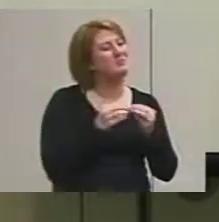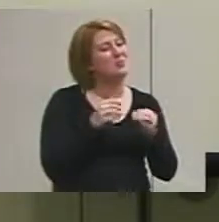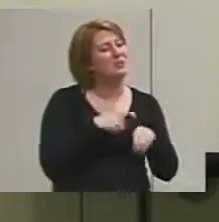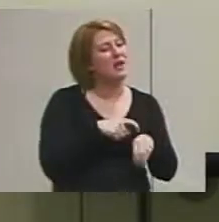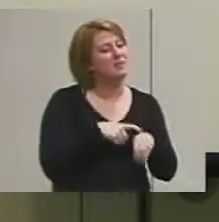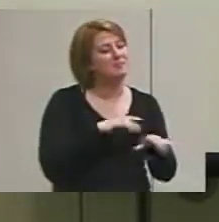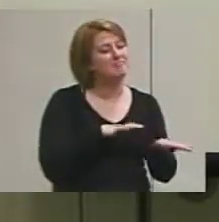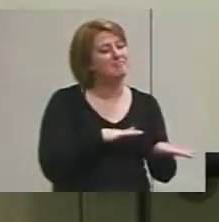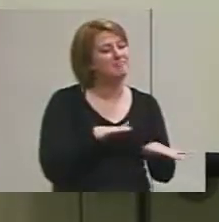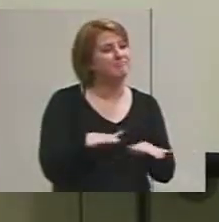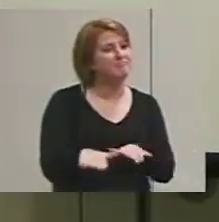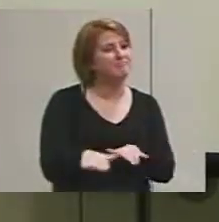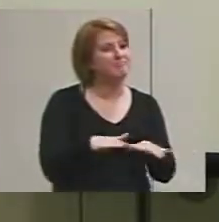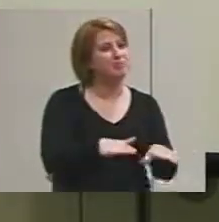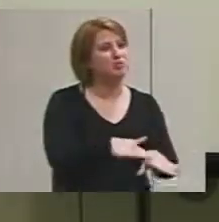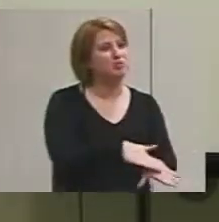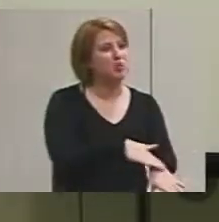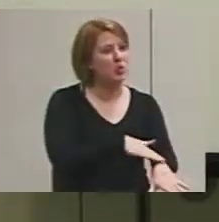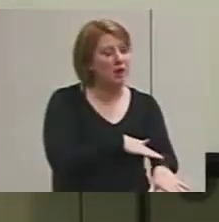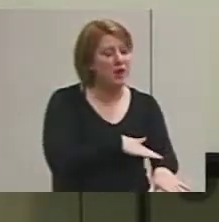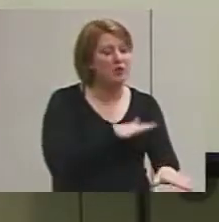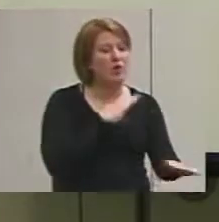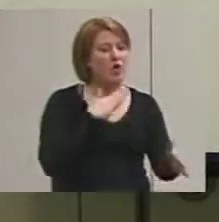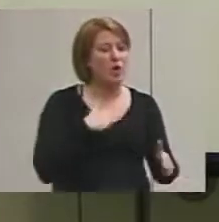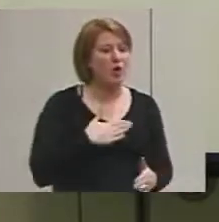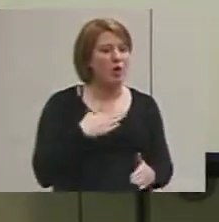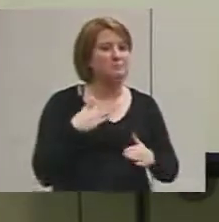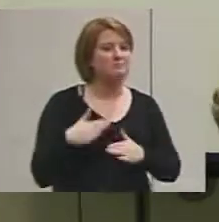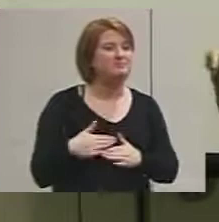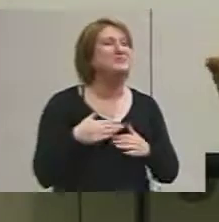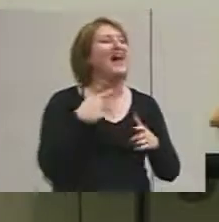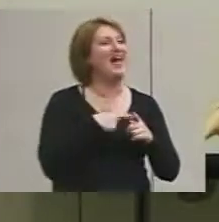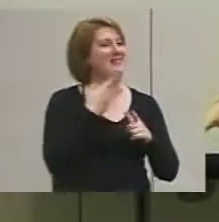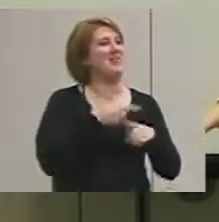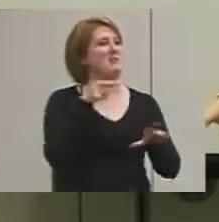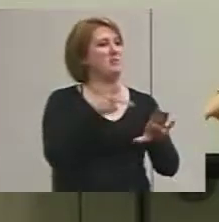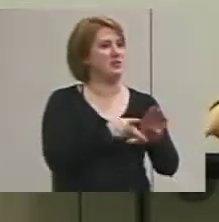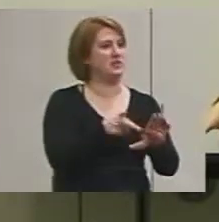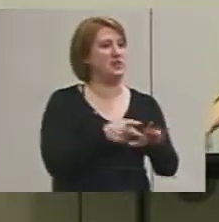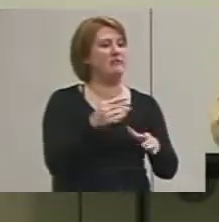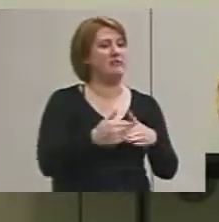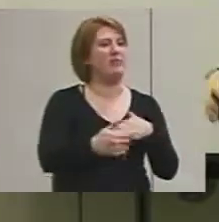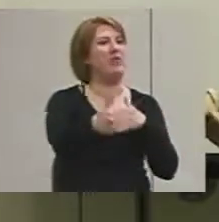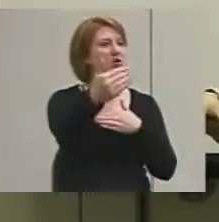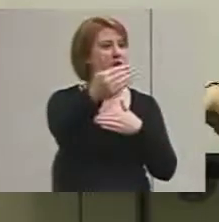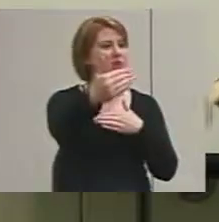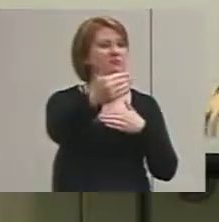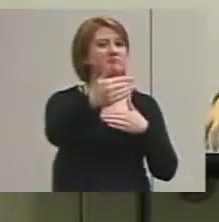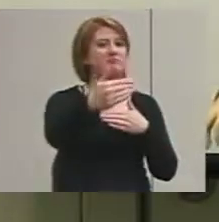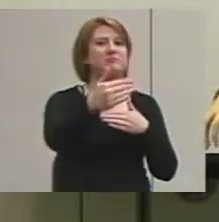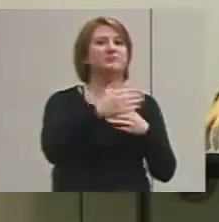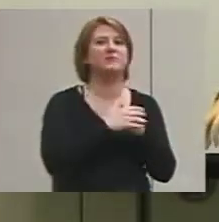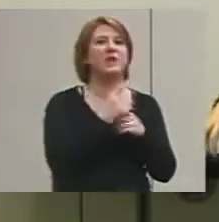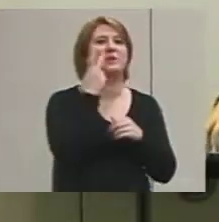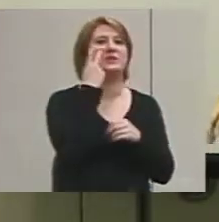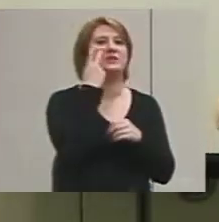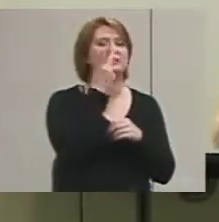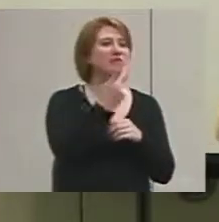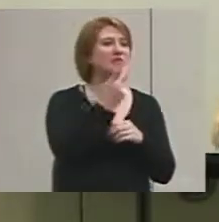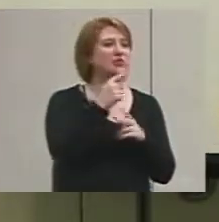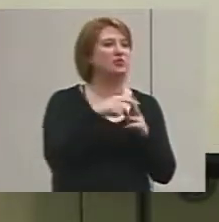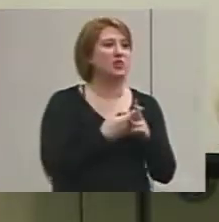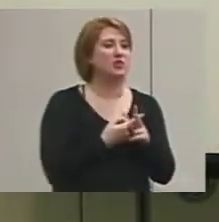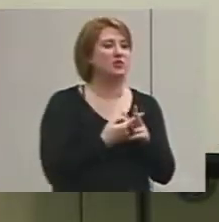to slow himself down, calm himself down, and then he can participate from back there. And we've seen him starting to